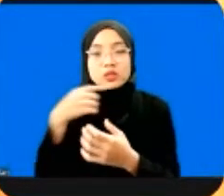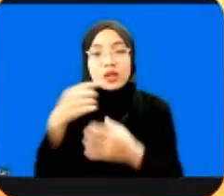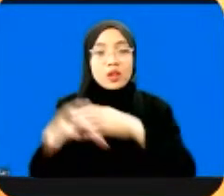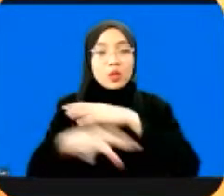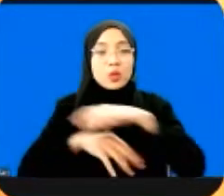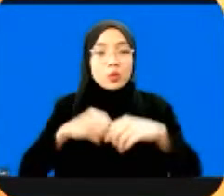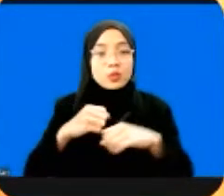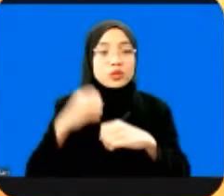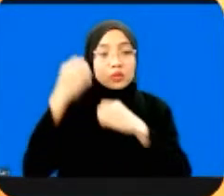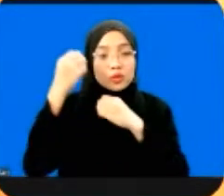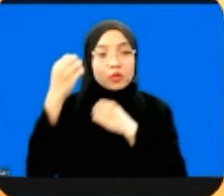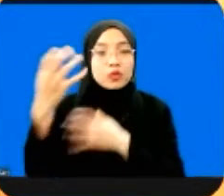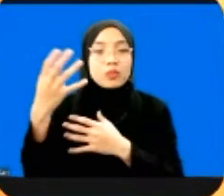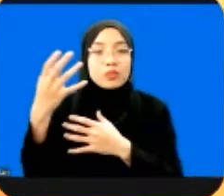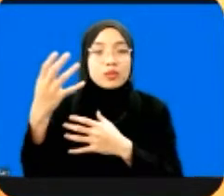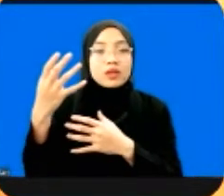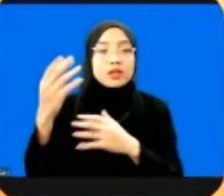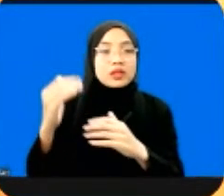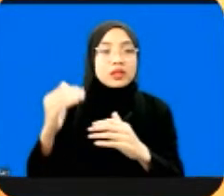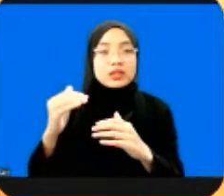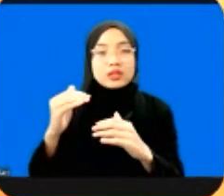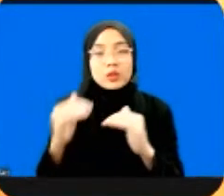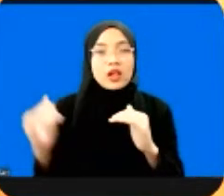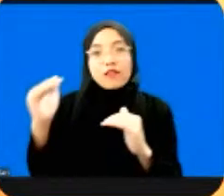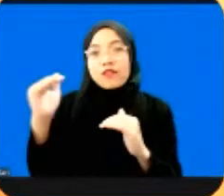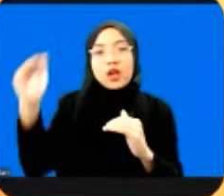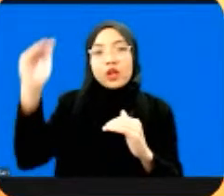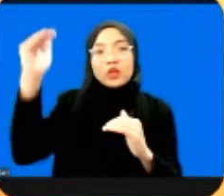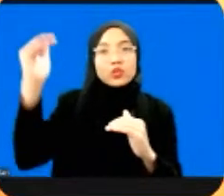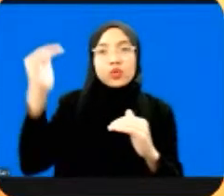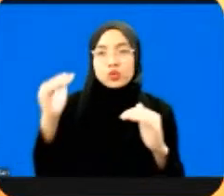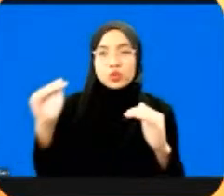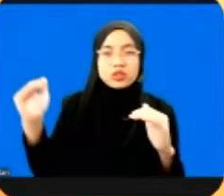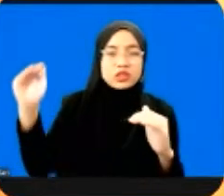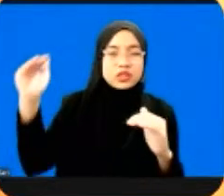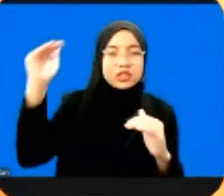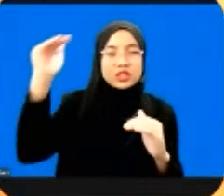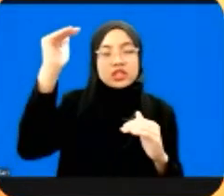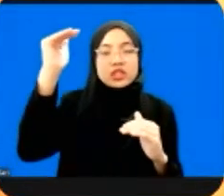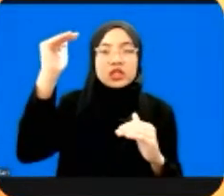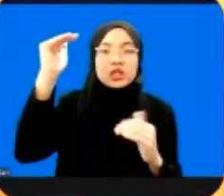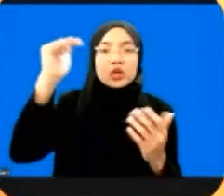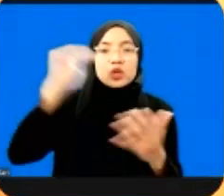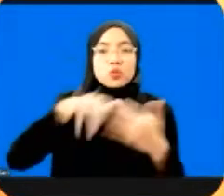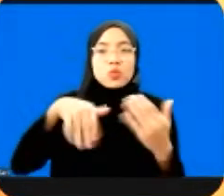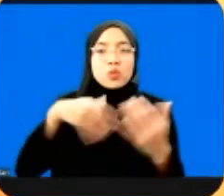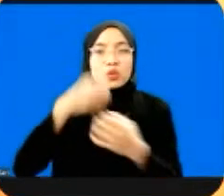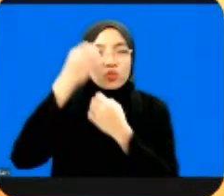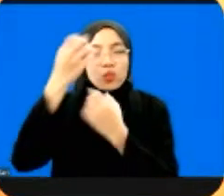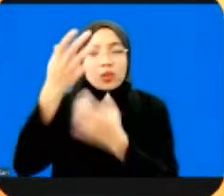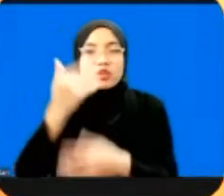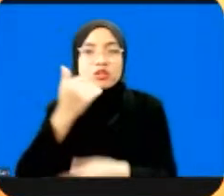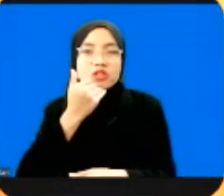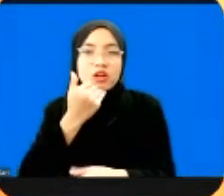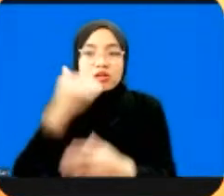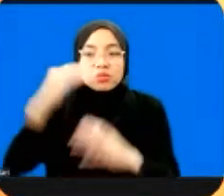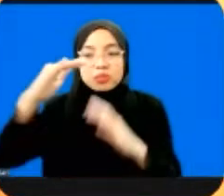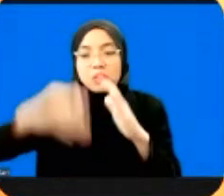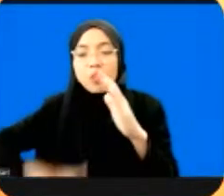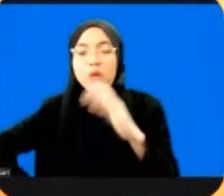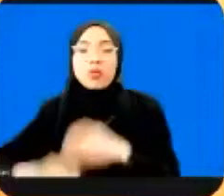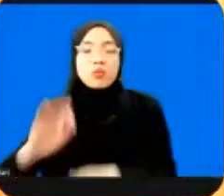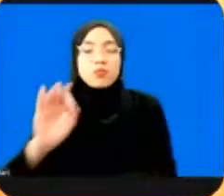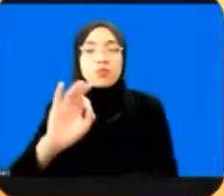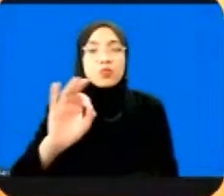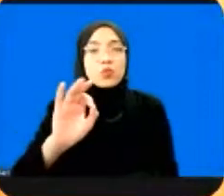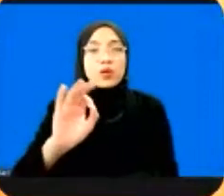low-hanging fruit in a pursuit of truth. It is hidden beneath these walls of power, the walls of